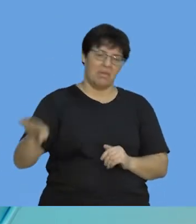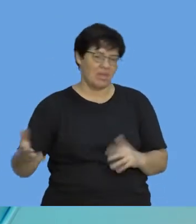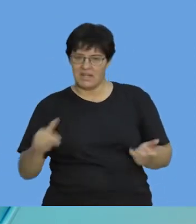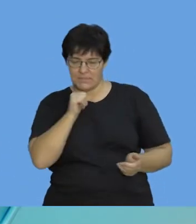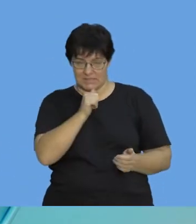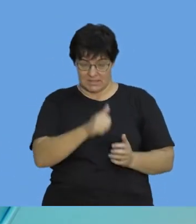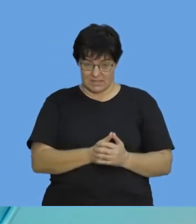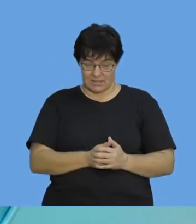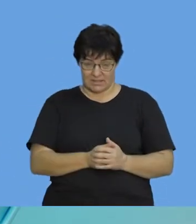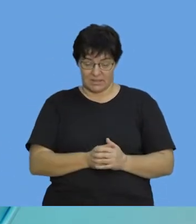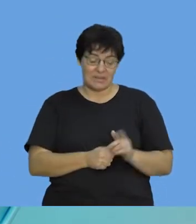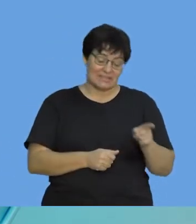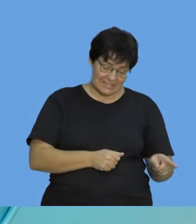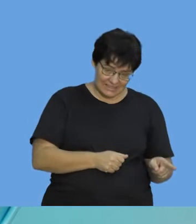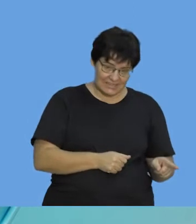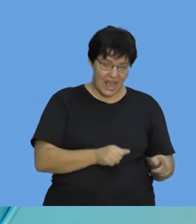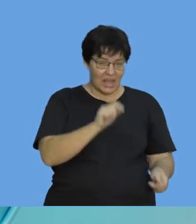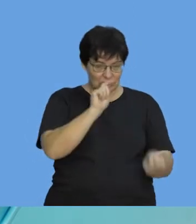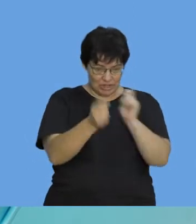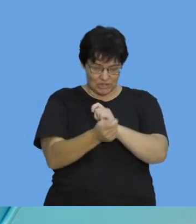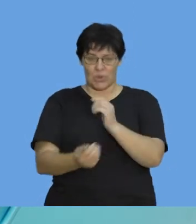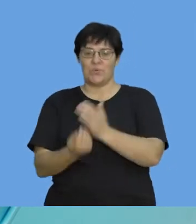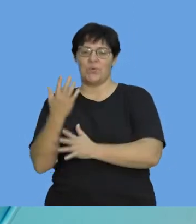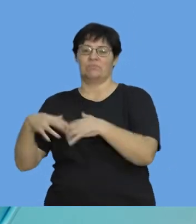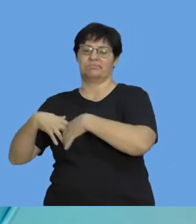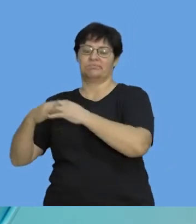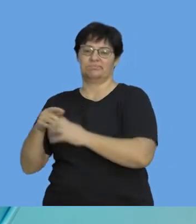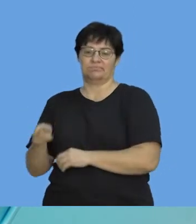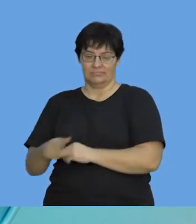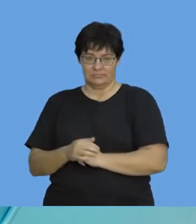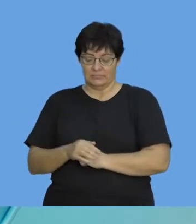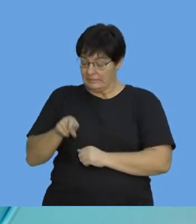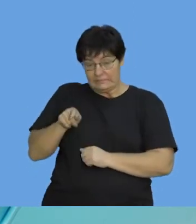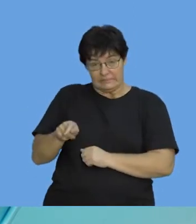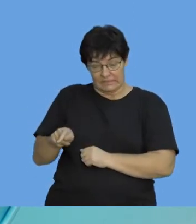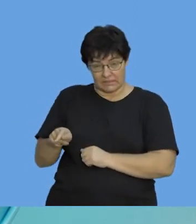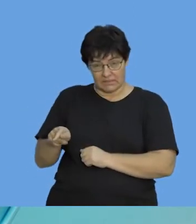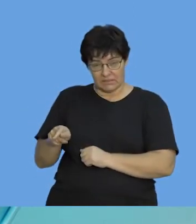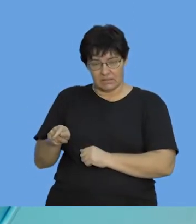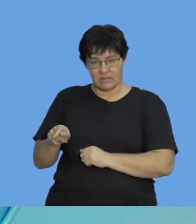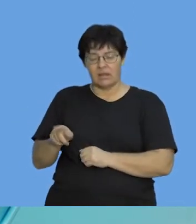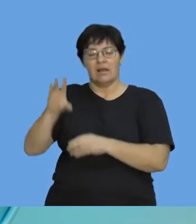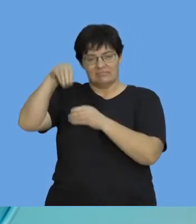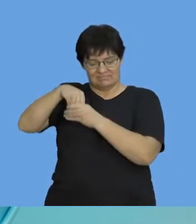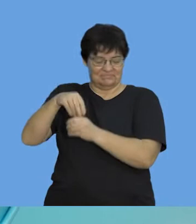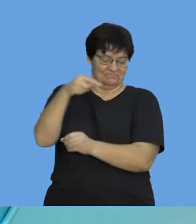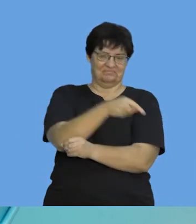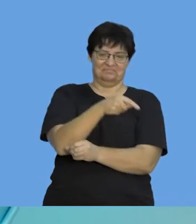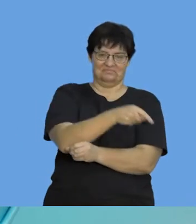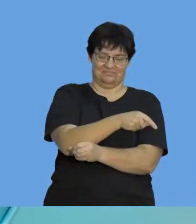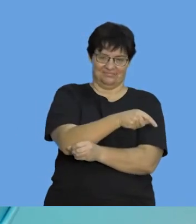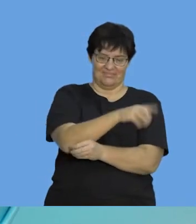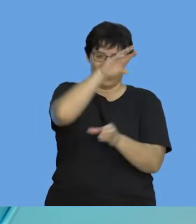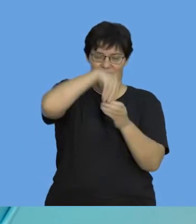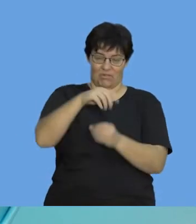change, new substances are actually formed. But these substances are actually composed of the elements